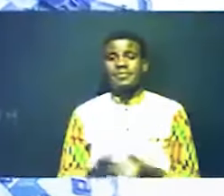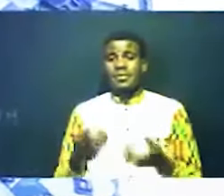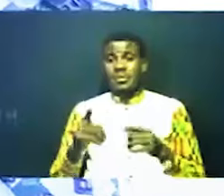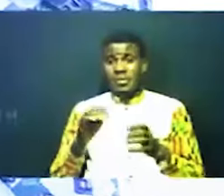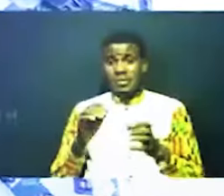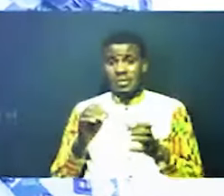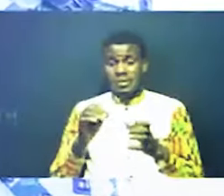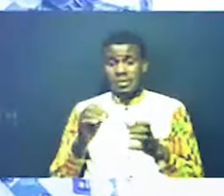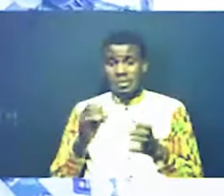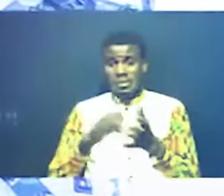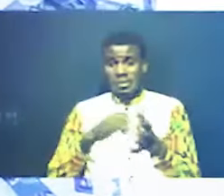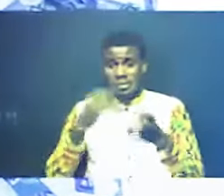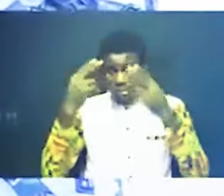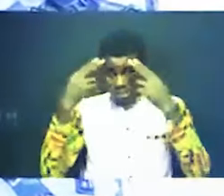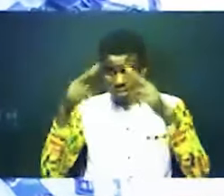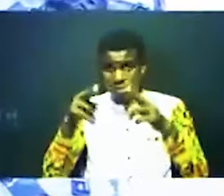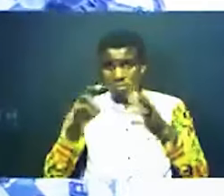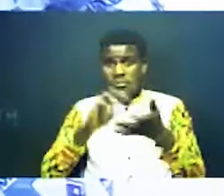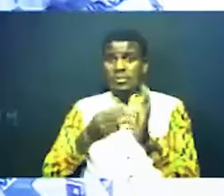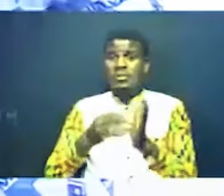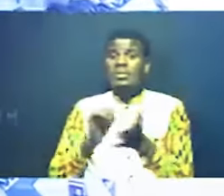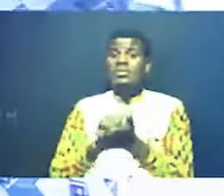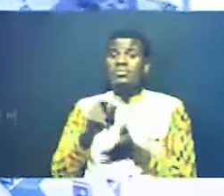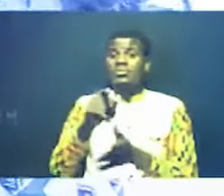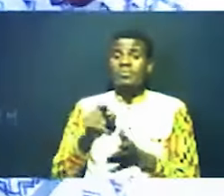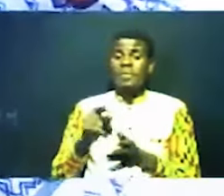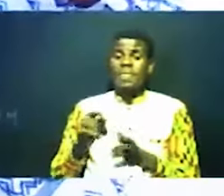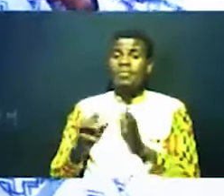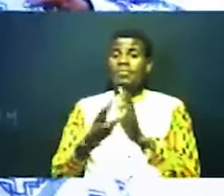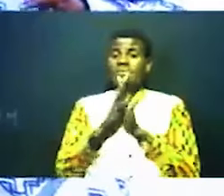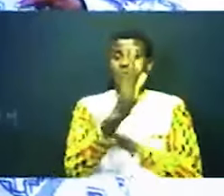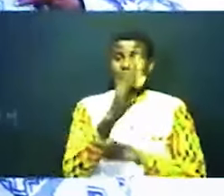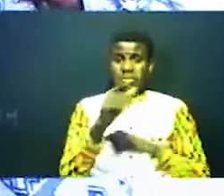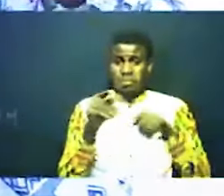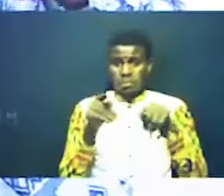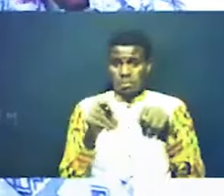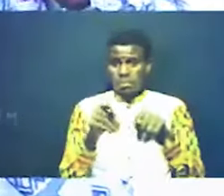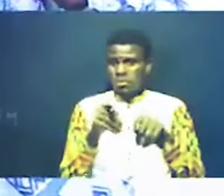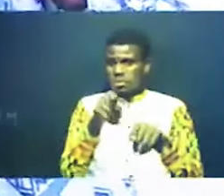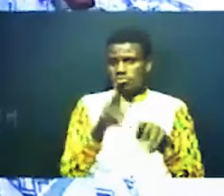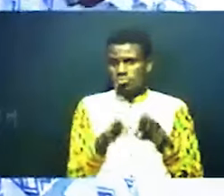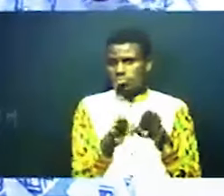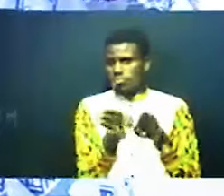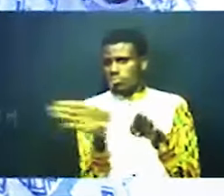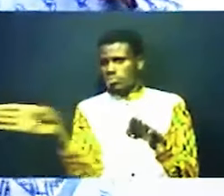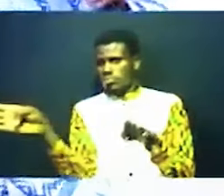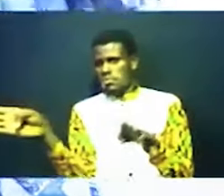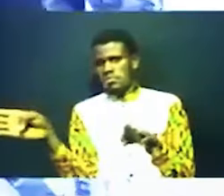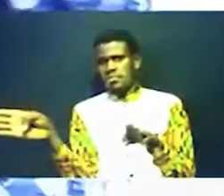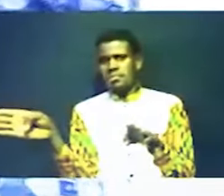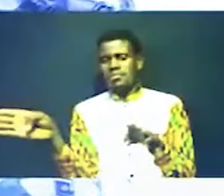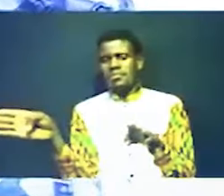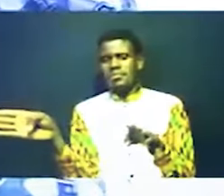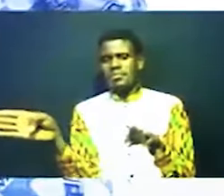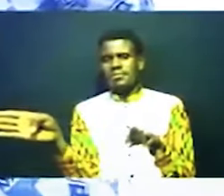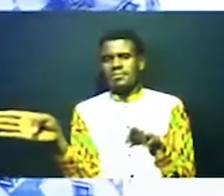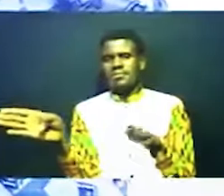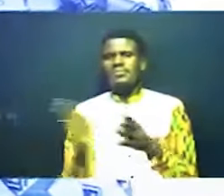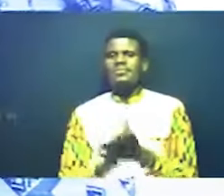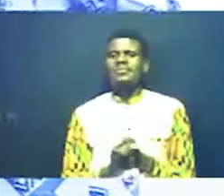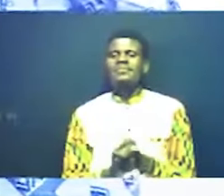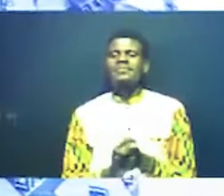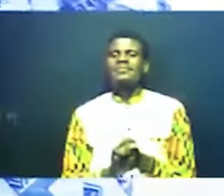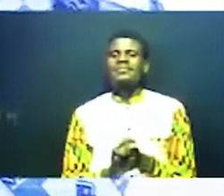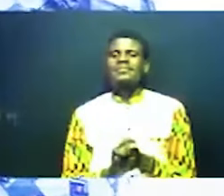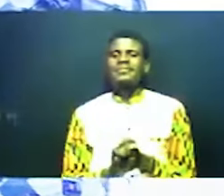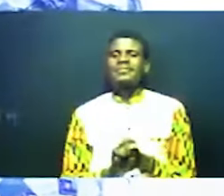can turn away from the living God. No, says one she ye na we si wakumemana wabrabo mwa. Ibeti miya waiwo efu nyameti asefu.